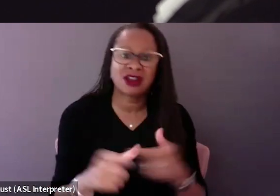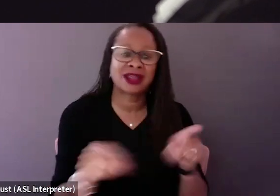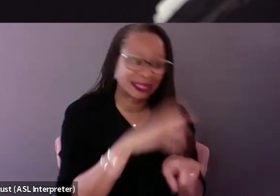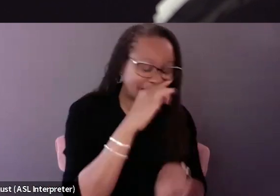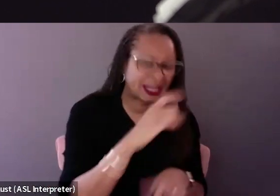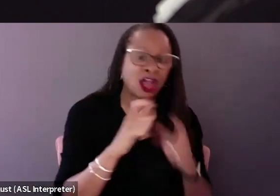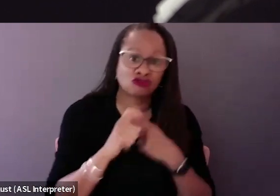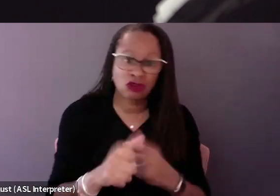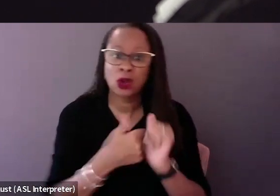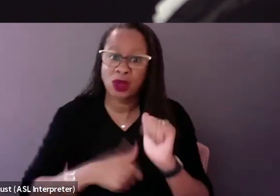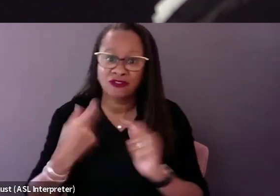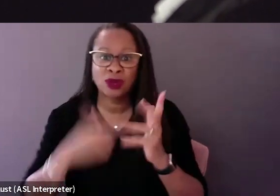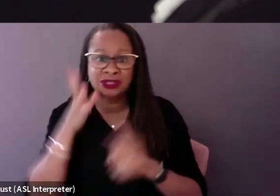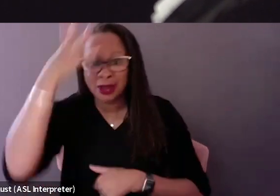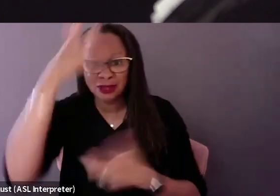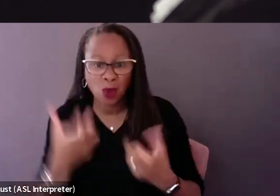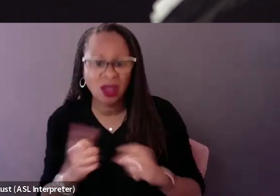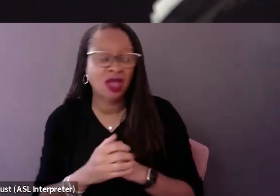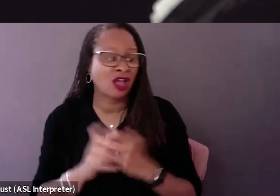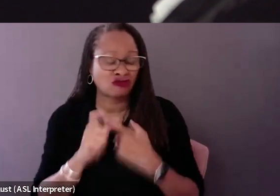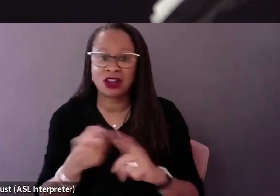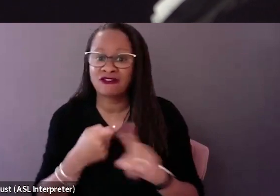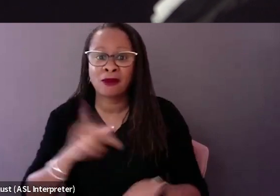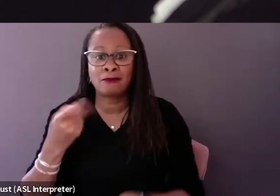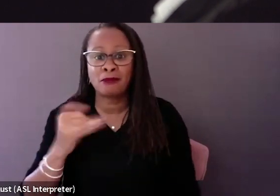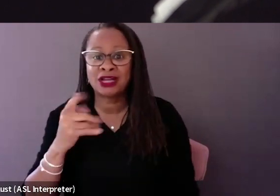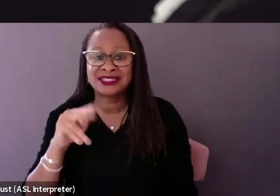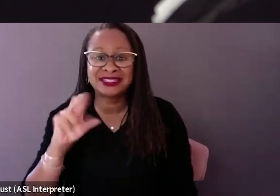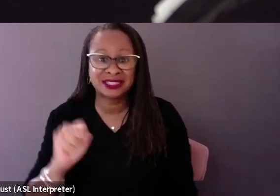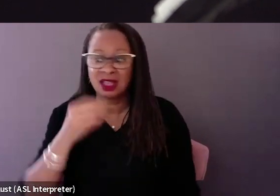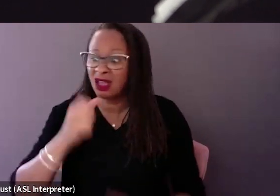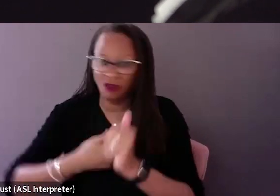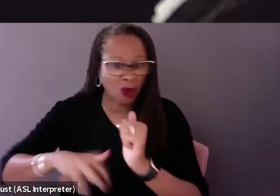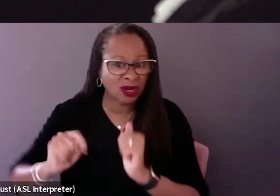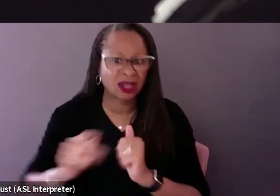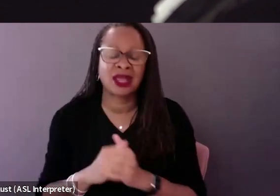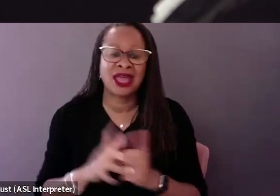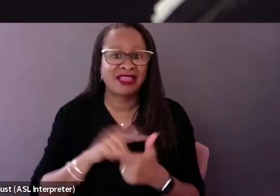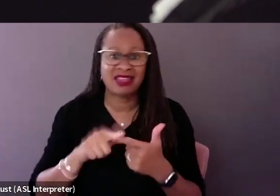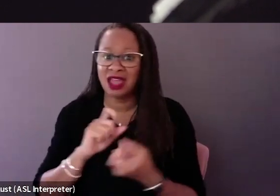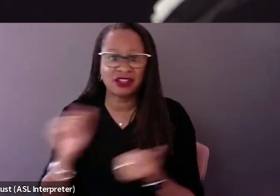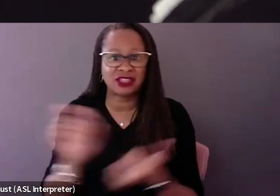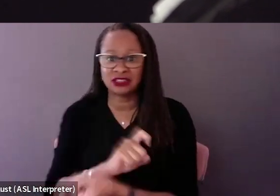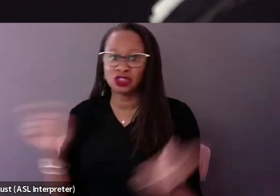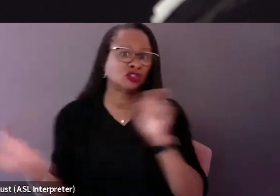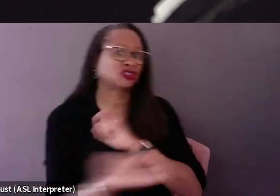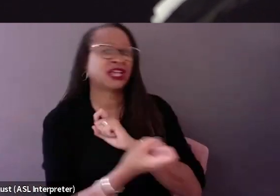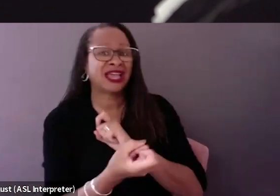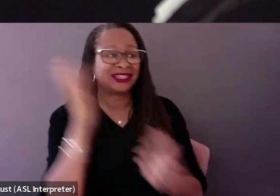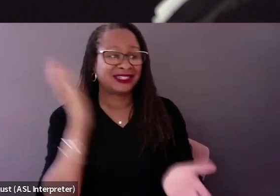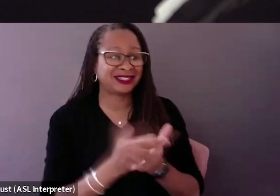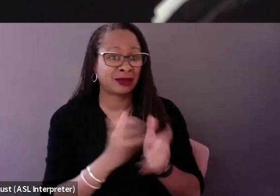from what his parents want. He's running from Parkinson's for a long time, and then suddenly it turns and he stops running. And